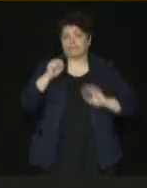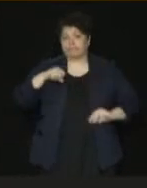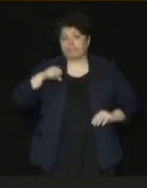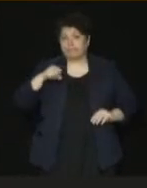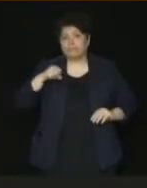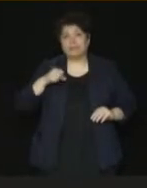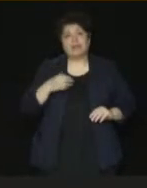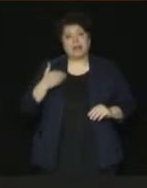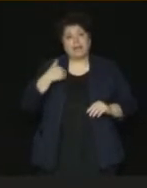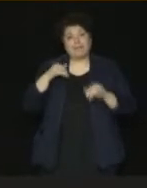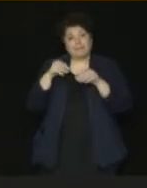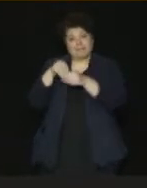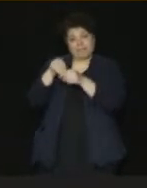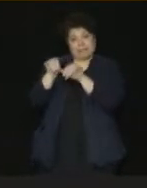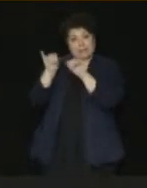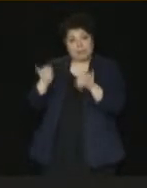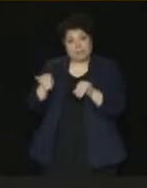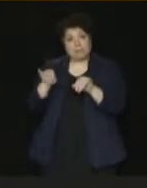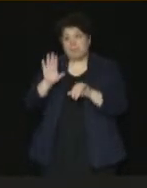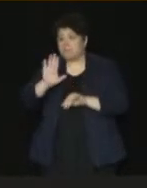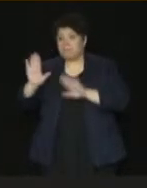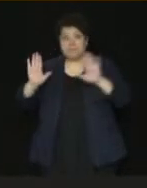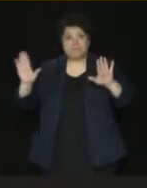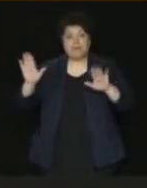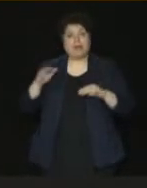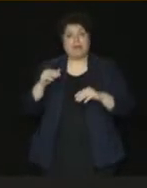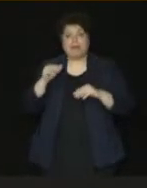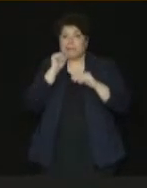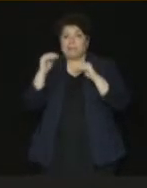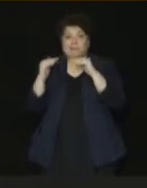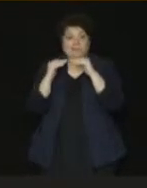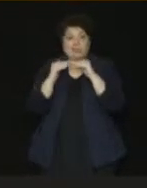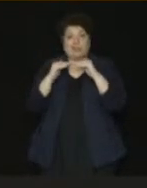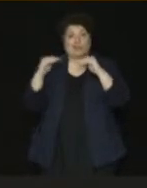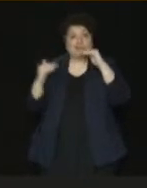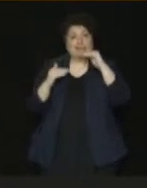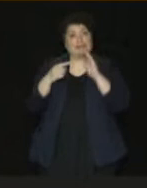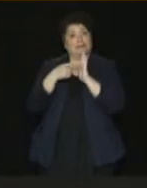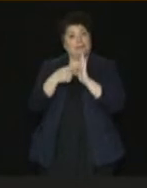eliminate systemic inequalities in our justice system, for example.